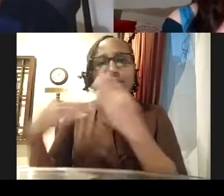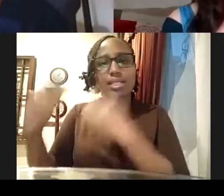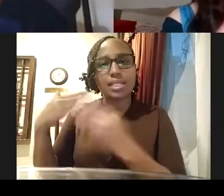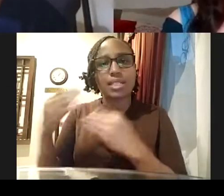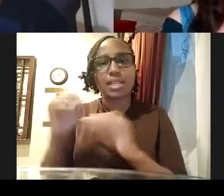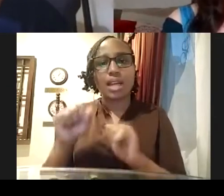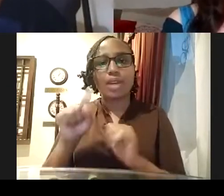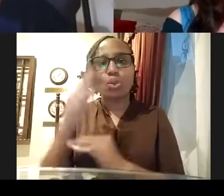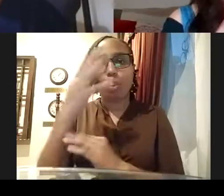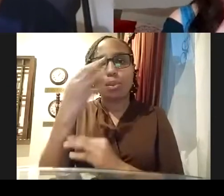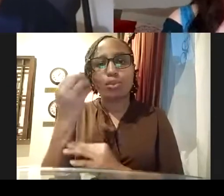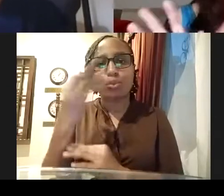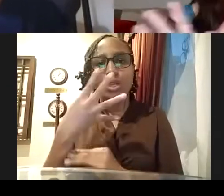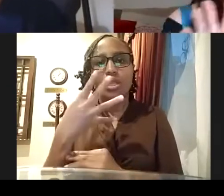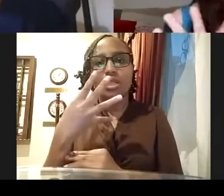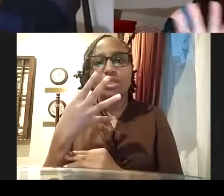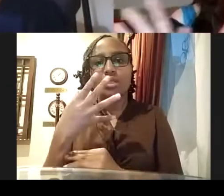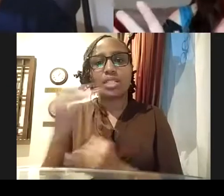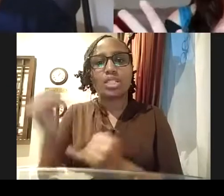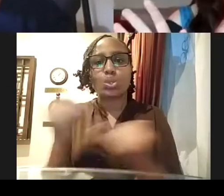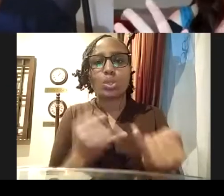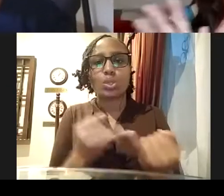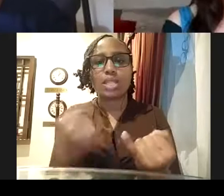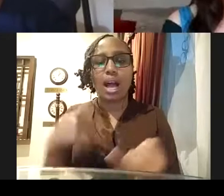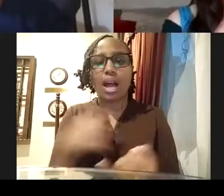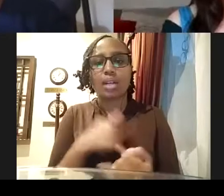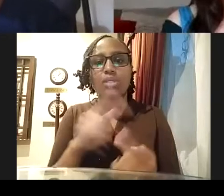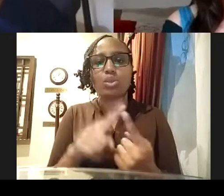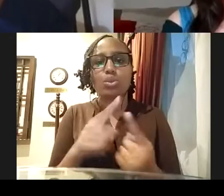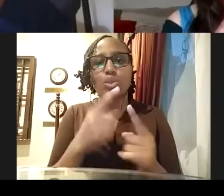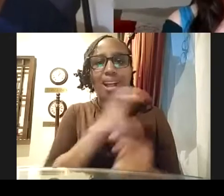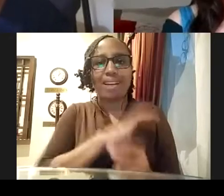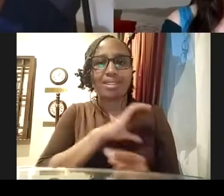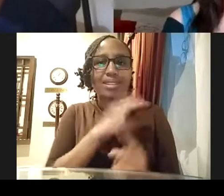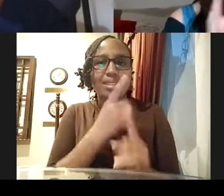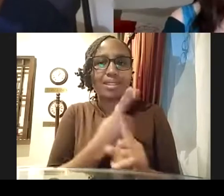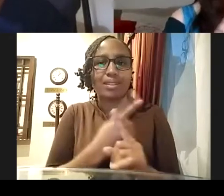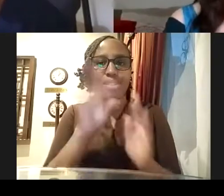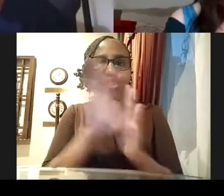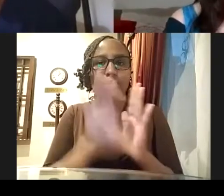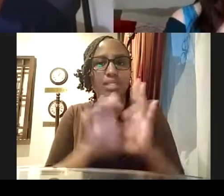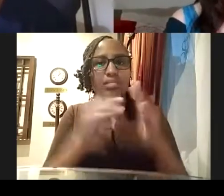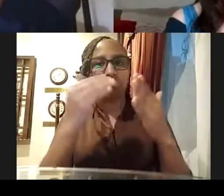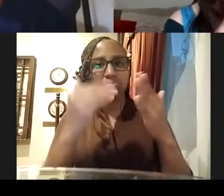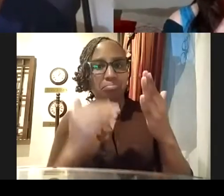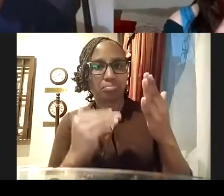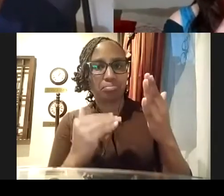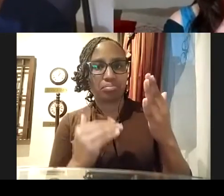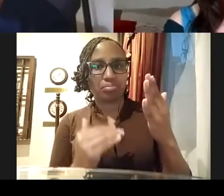introduce us to characters in different chapters? with their, you know, with a bit of their